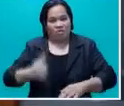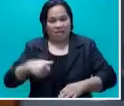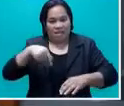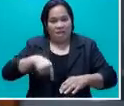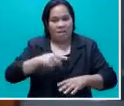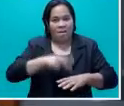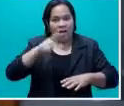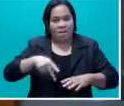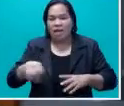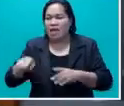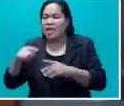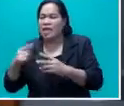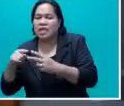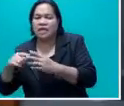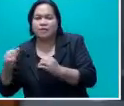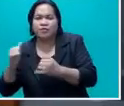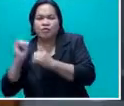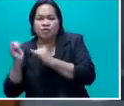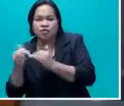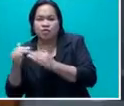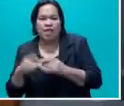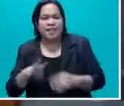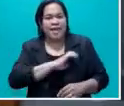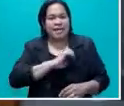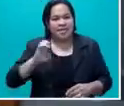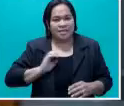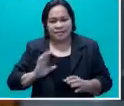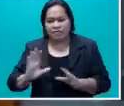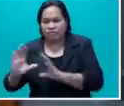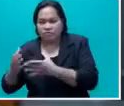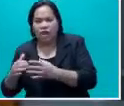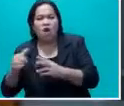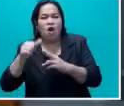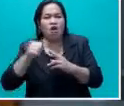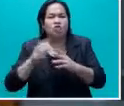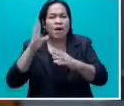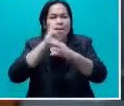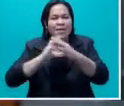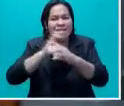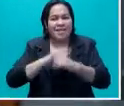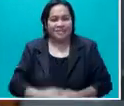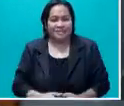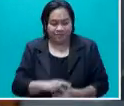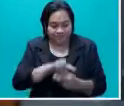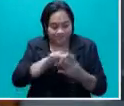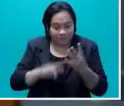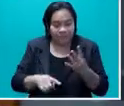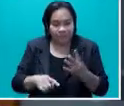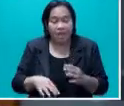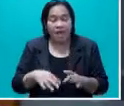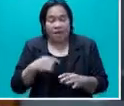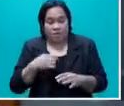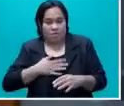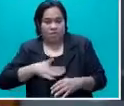the judiciary, in the executive, and also through the media. Honorable Speaker, at the outset, let